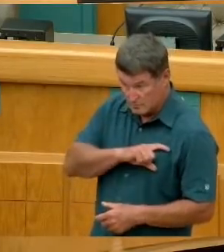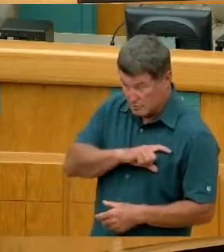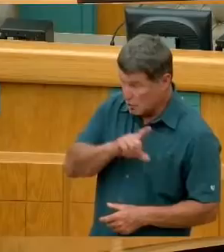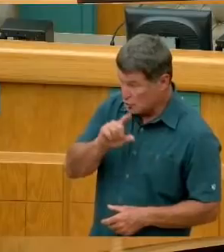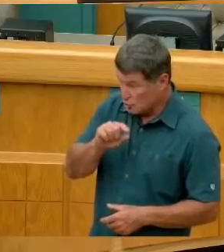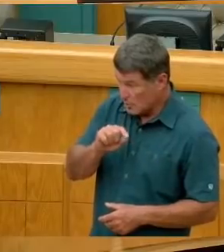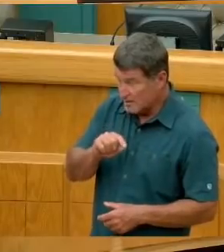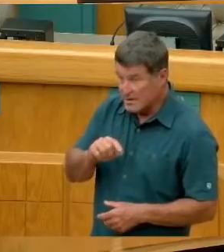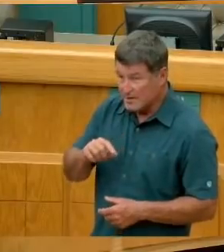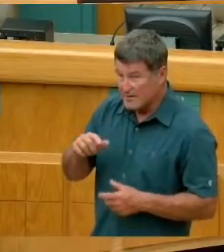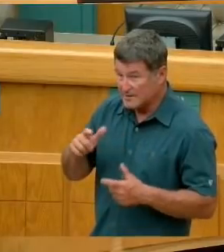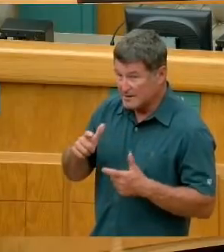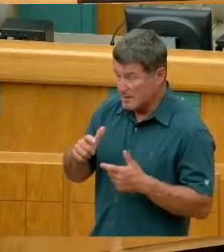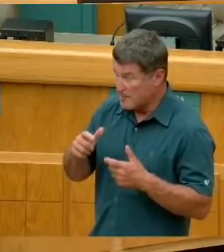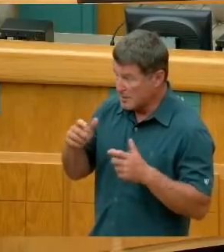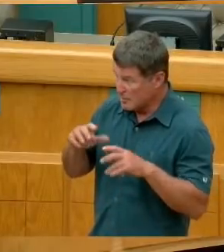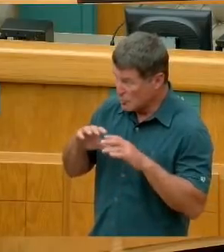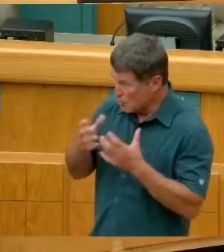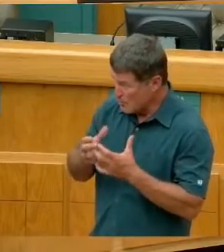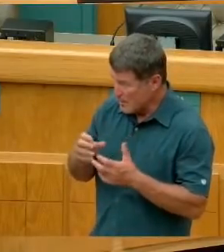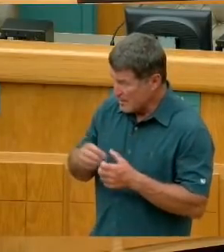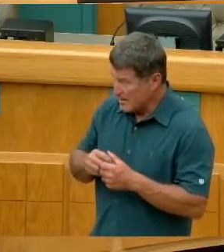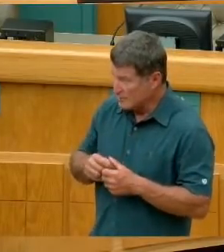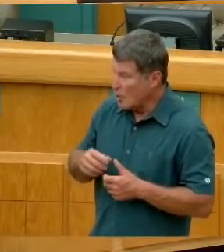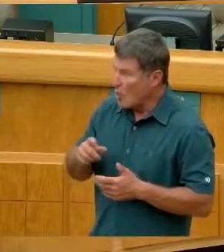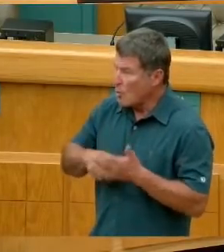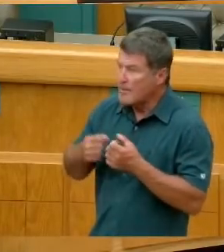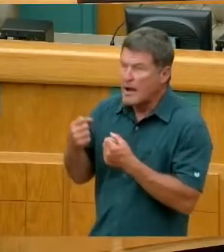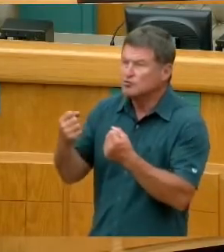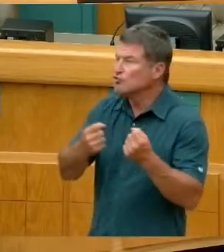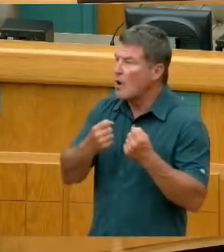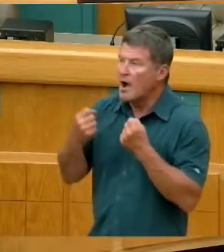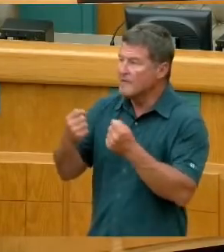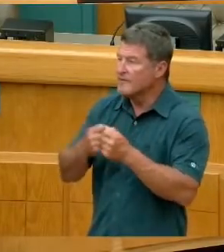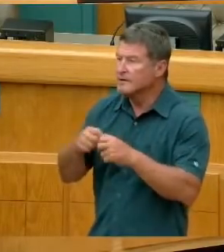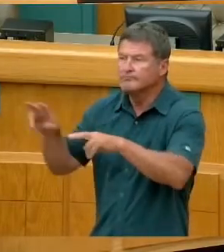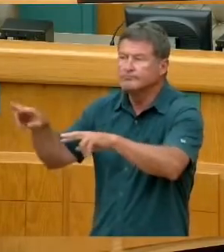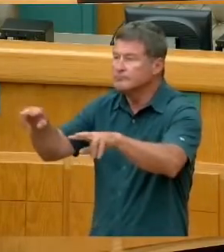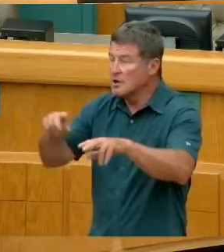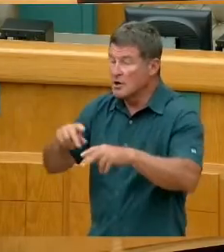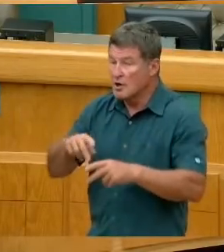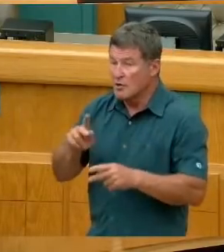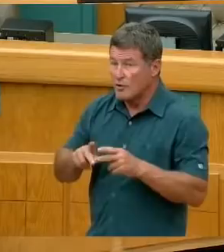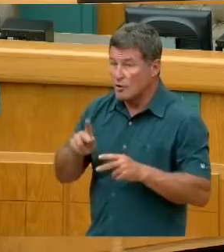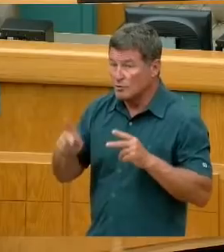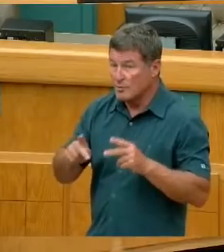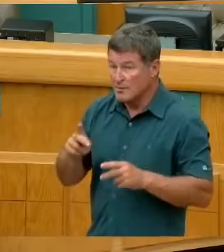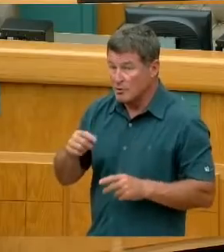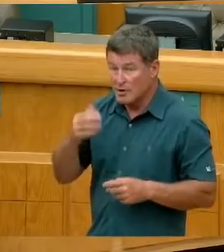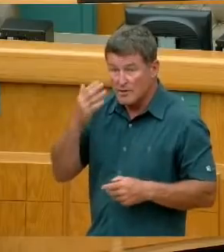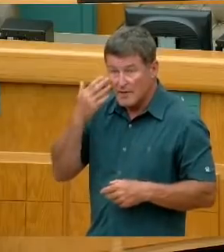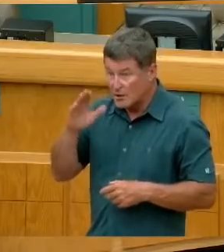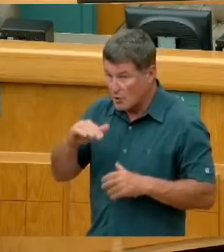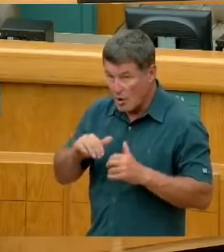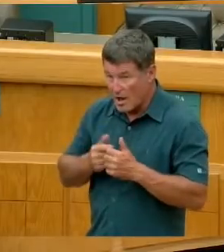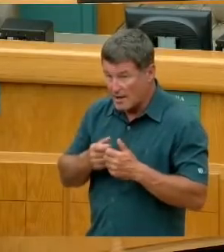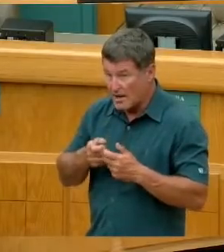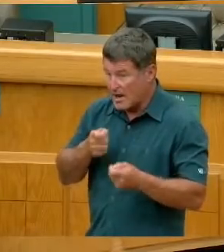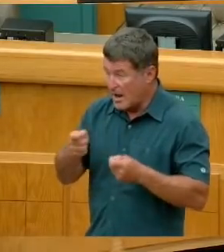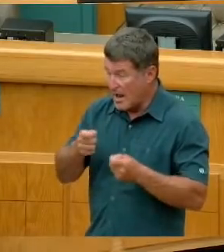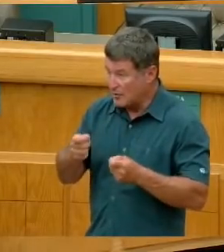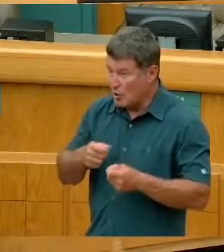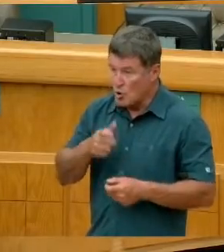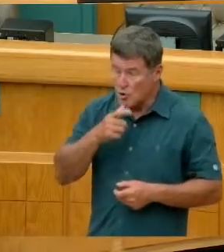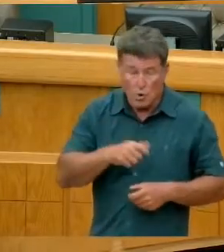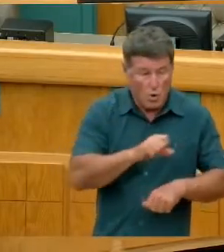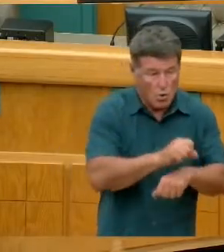again, if it's all deputies, if it's 20 deputies, it still seems like a pretty big chunk. Is there any concern about patrols, and is there any concern that a deputy may not have that skill set that it